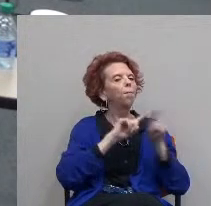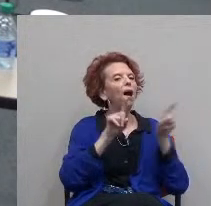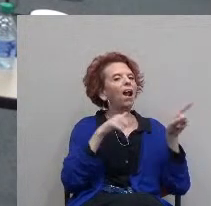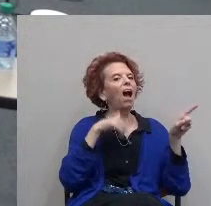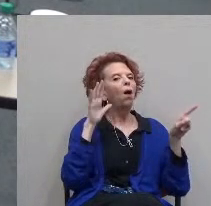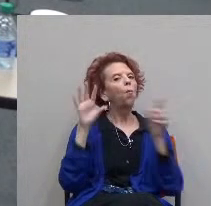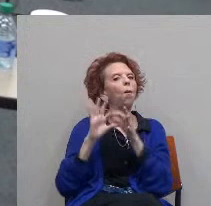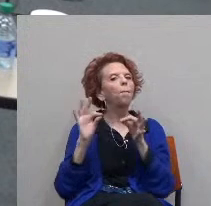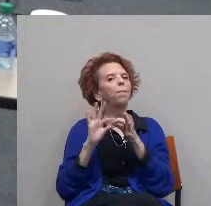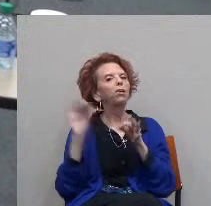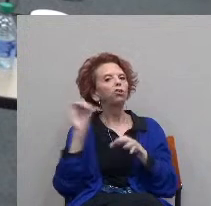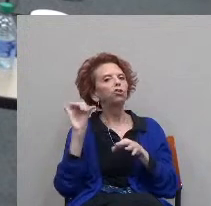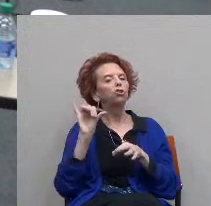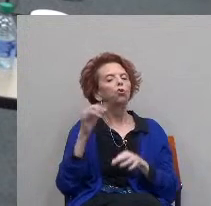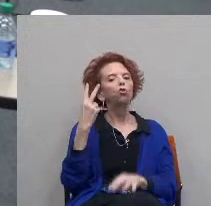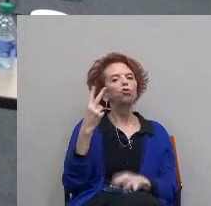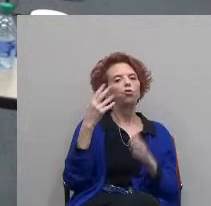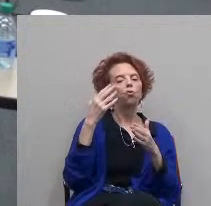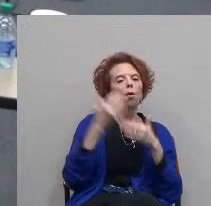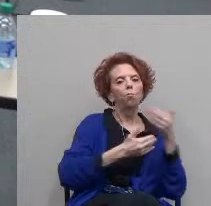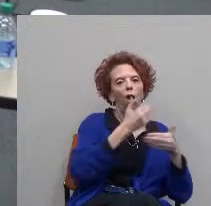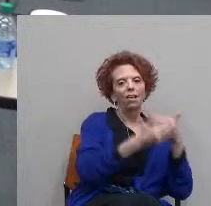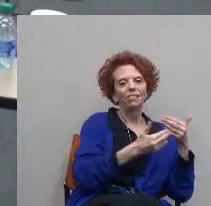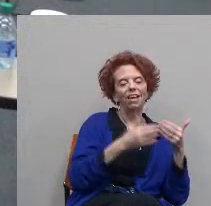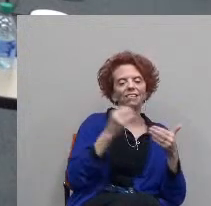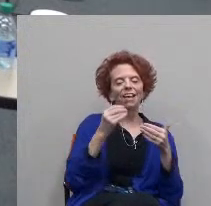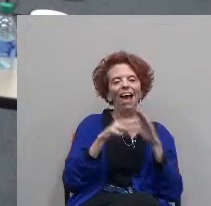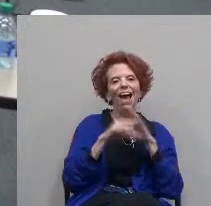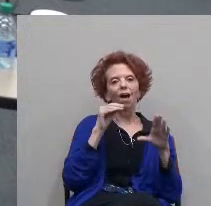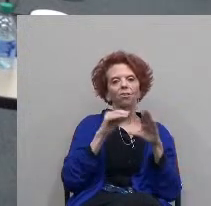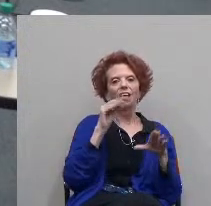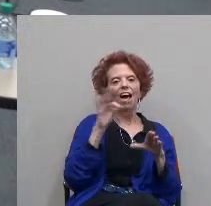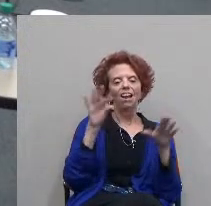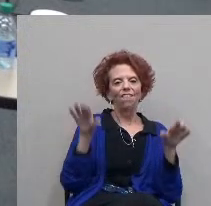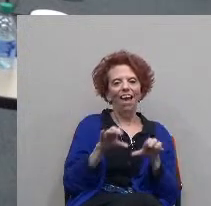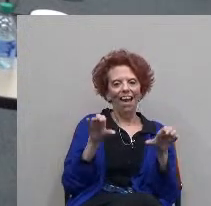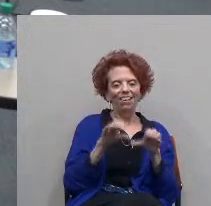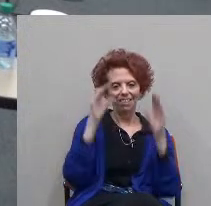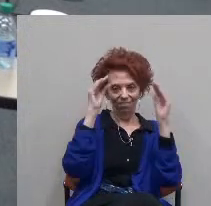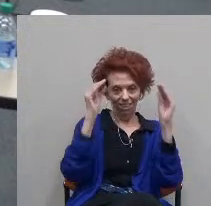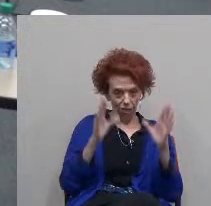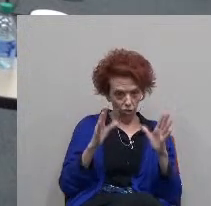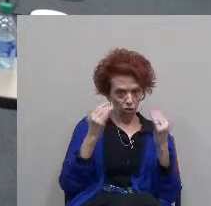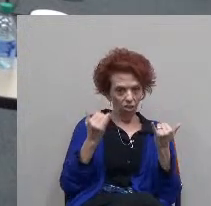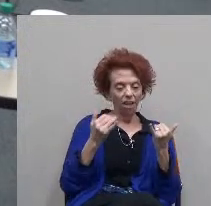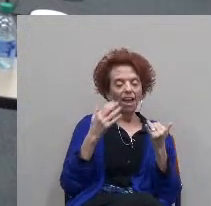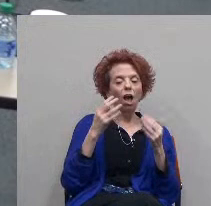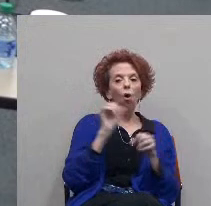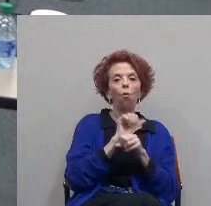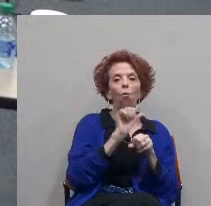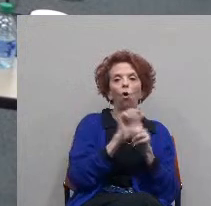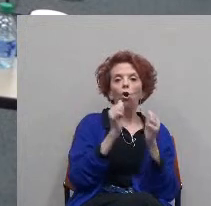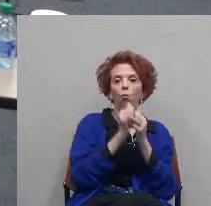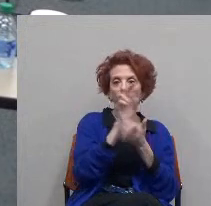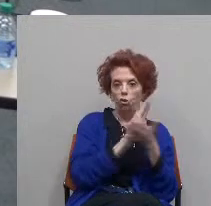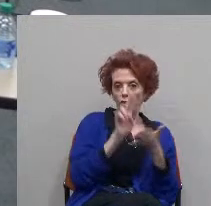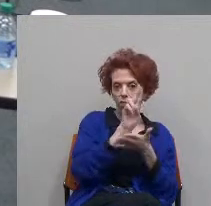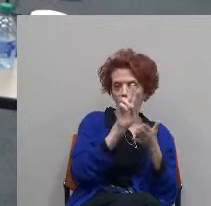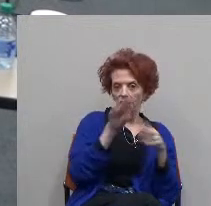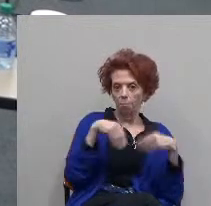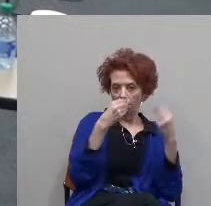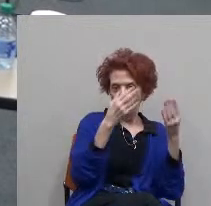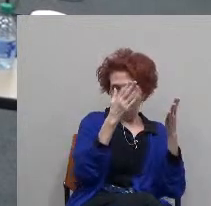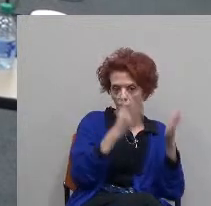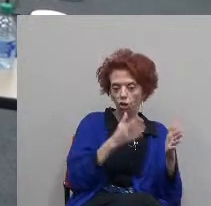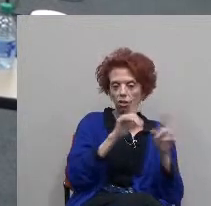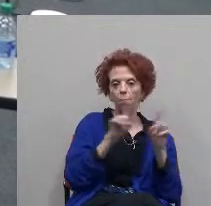too that really there's two processes there outside of the active teachers. One is the work with the university